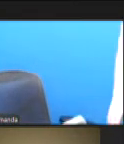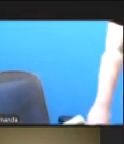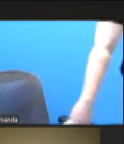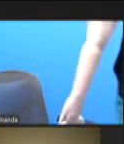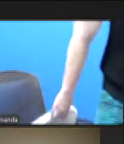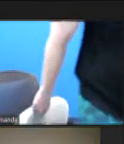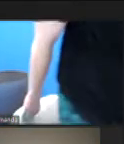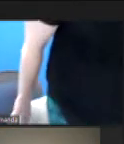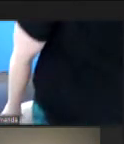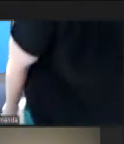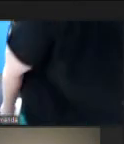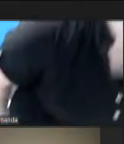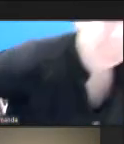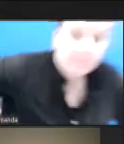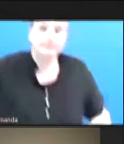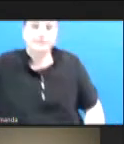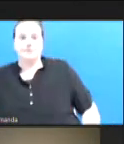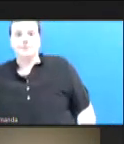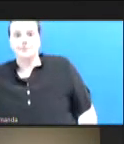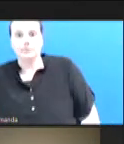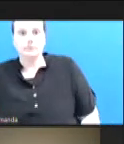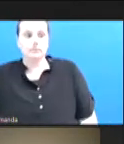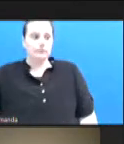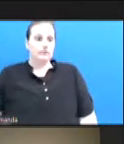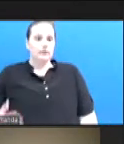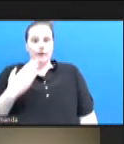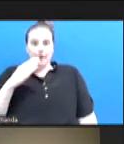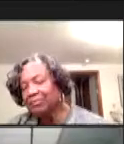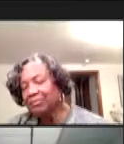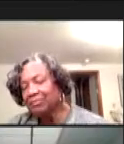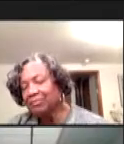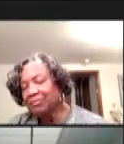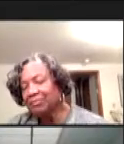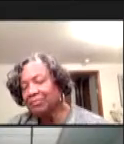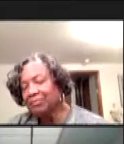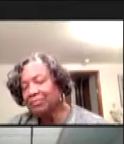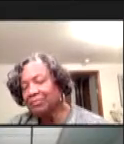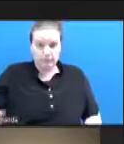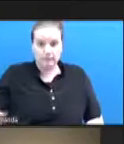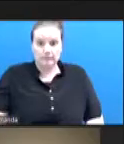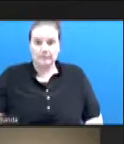Thank you. And so now, Amy, it's your turn.